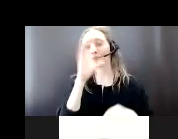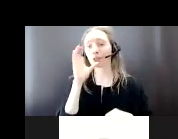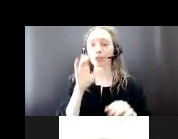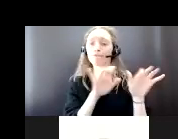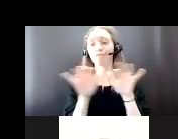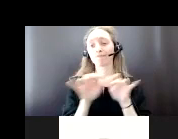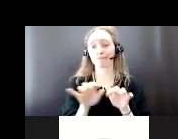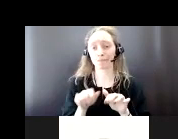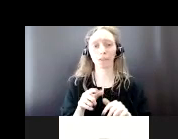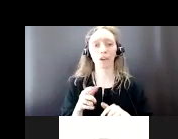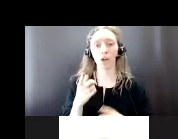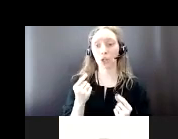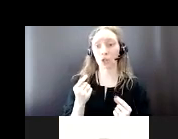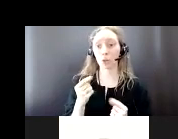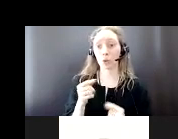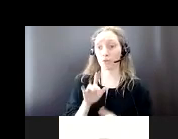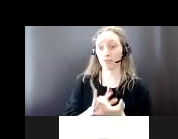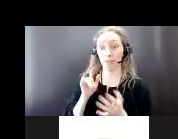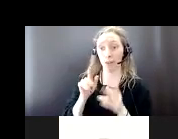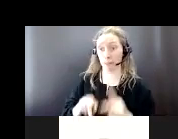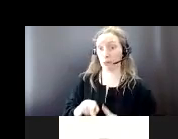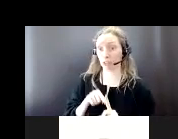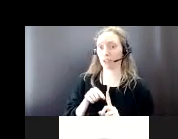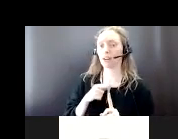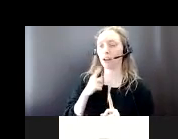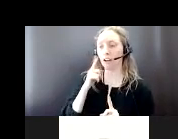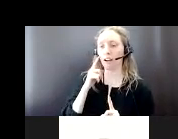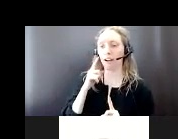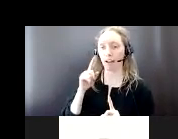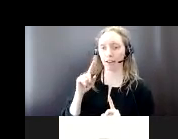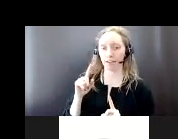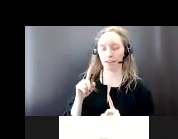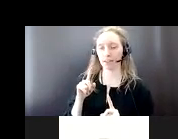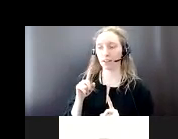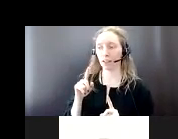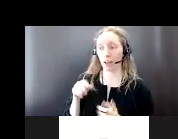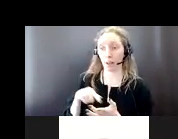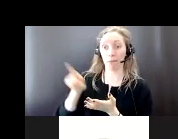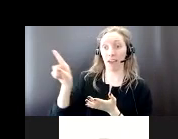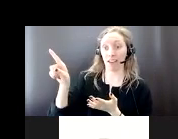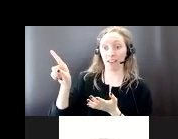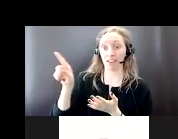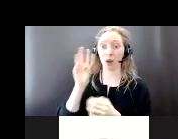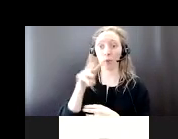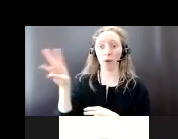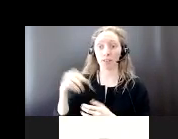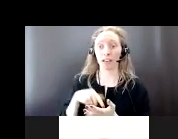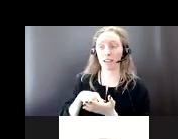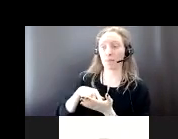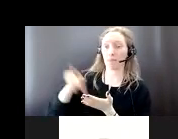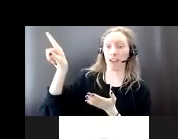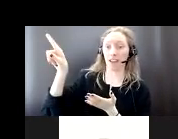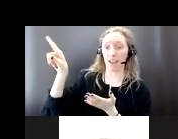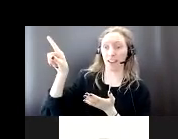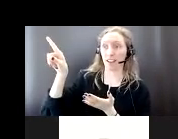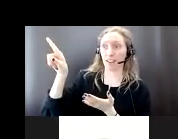What these fraudsters do is that they pay these search engines to be the first result that comes up. So